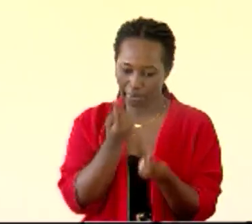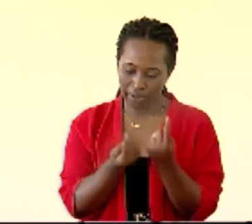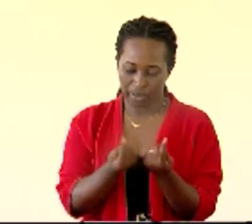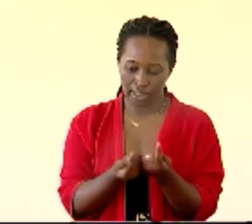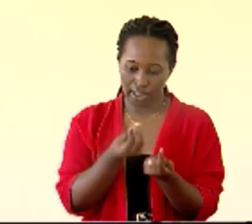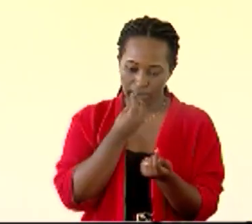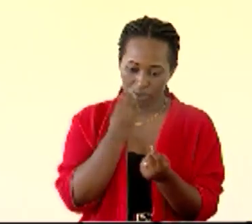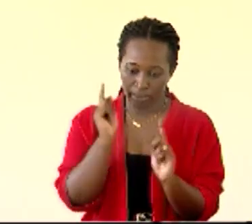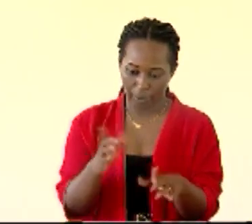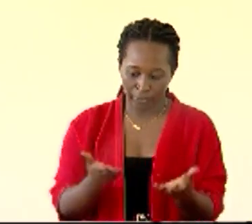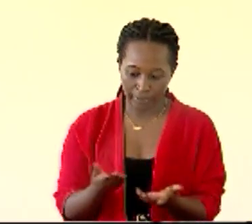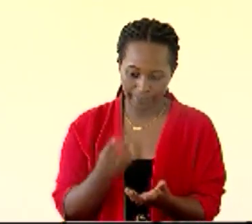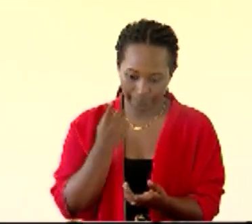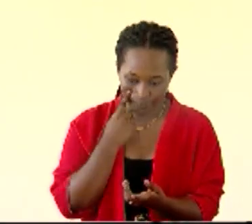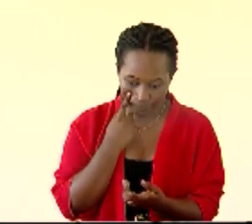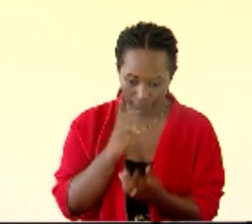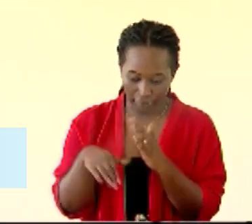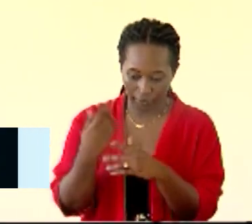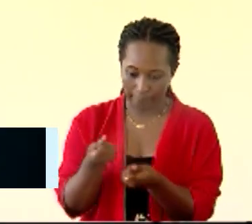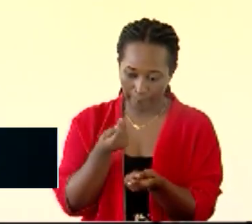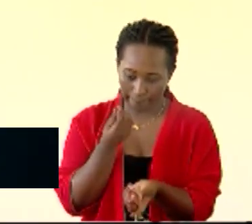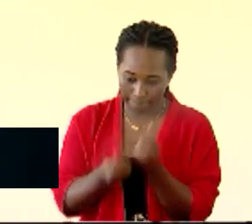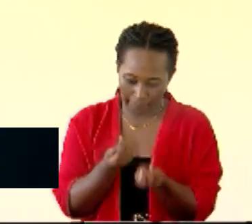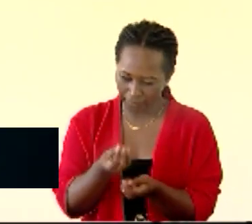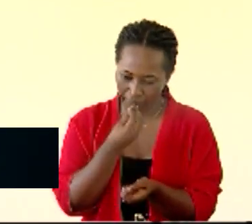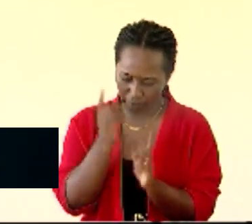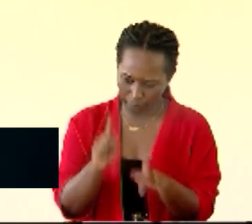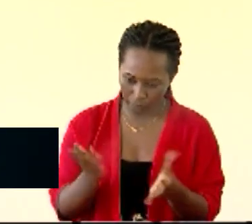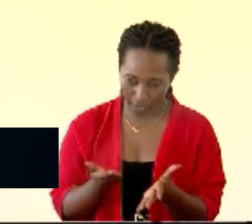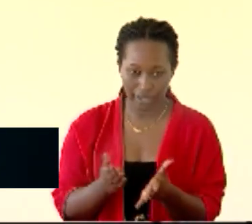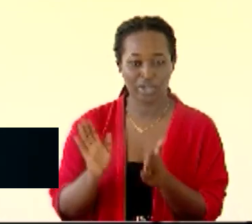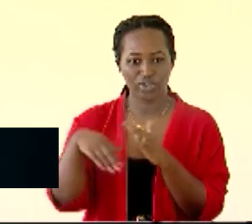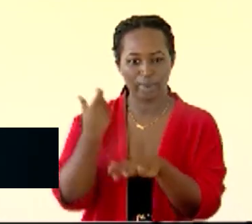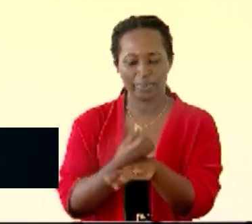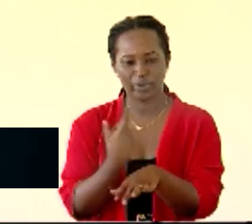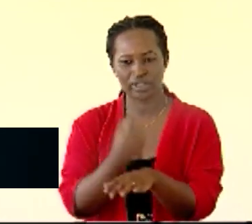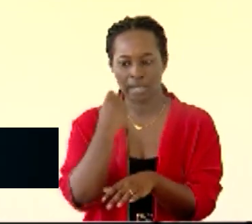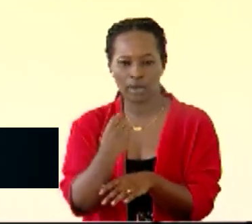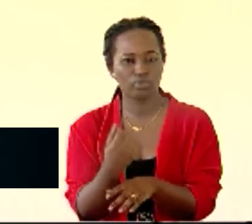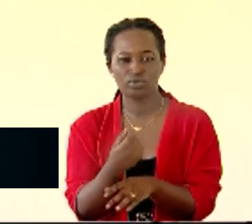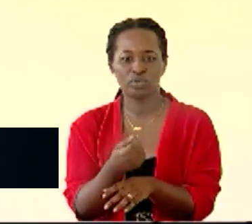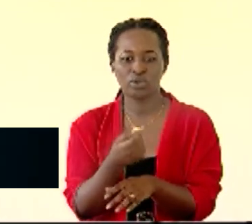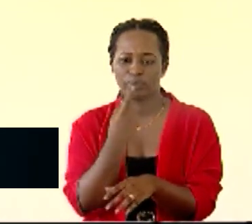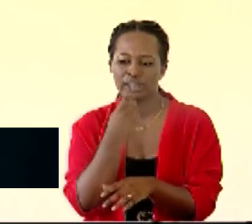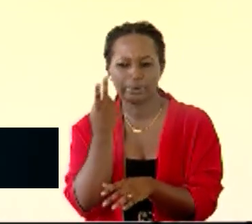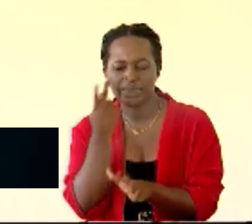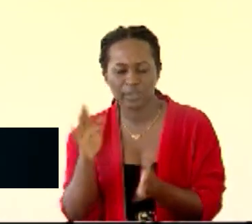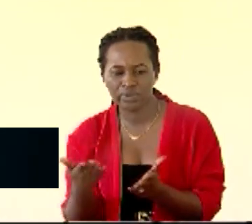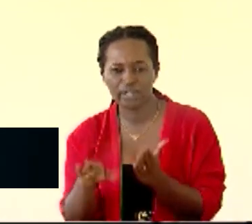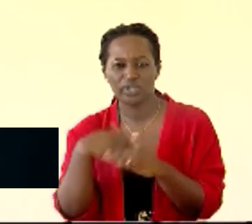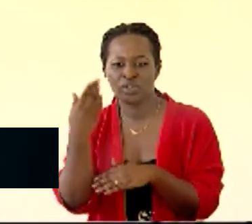gone, until finally the food gets cooked. So you're able to track, after 5 minutes, what is rice like? After 20 minutes, what